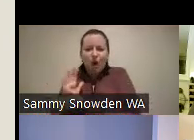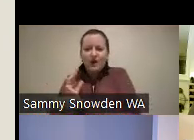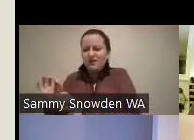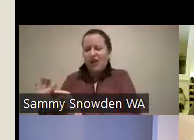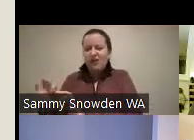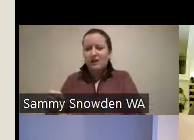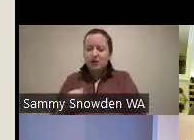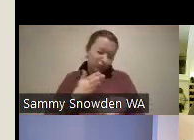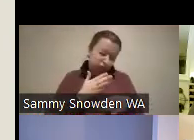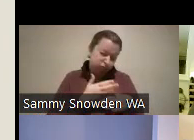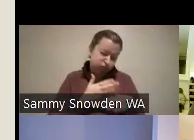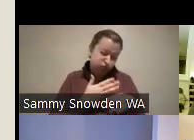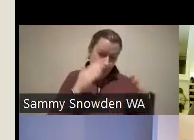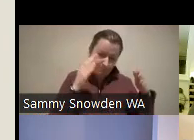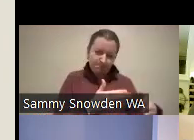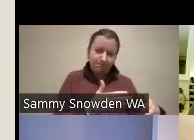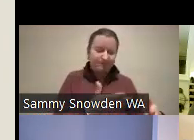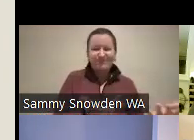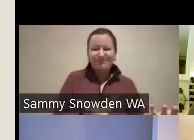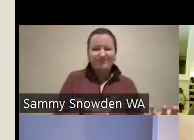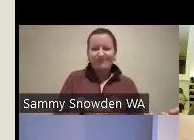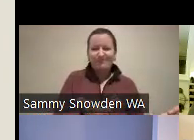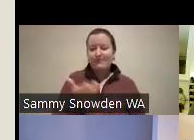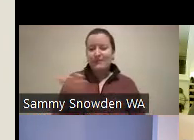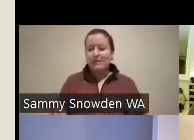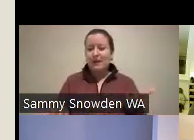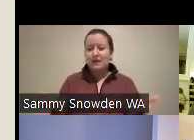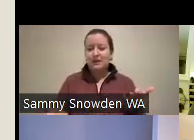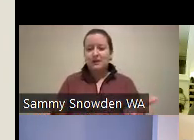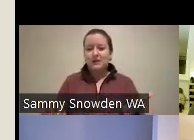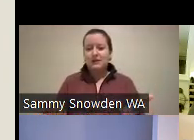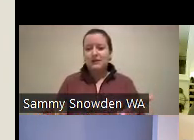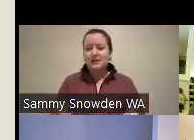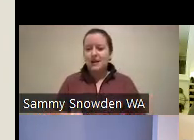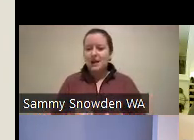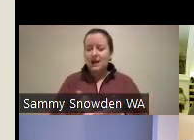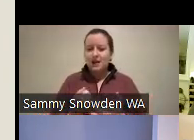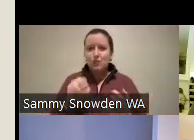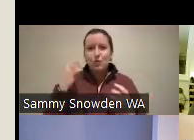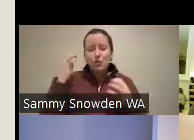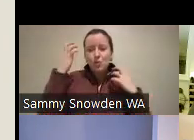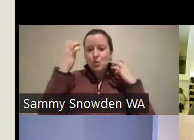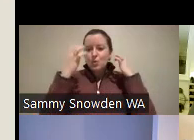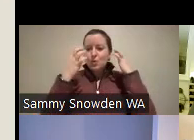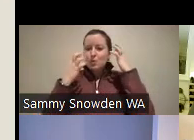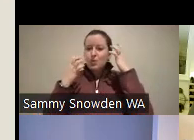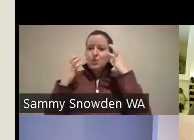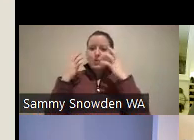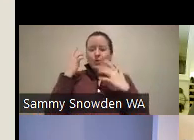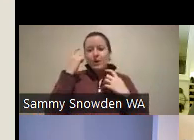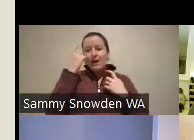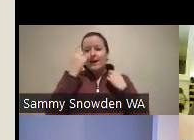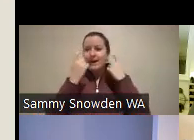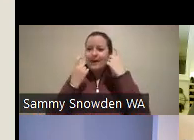obligation. So the blend encourages the use of our creativity and to rediscover our inner